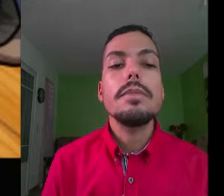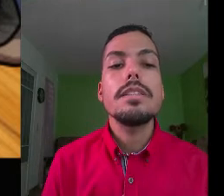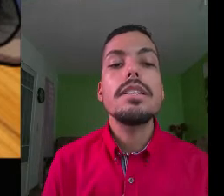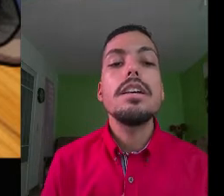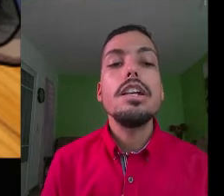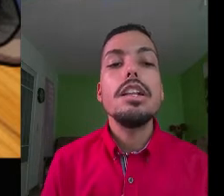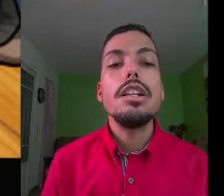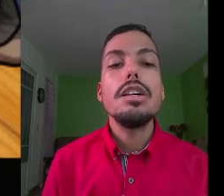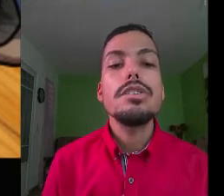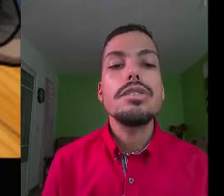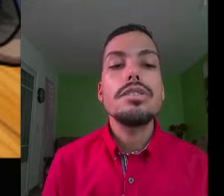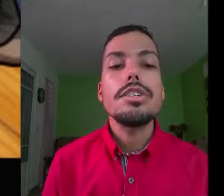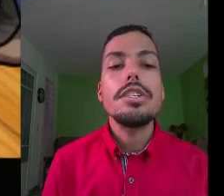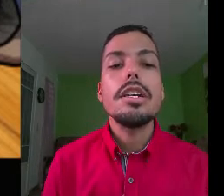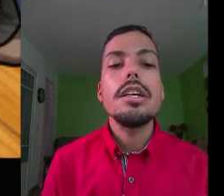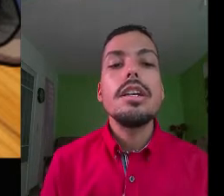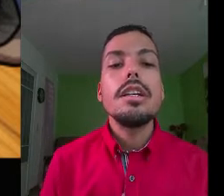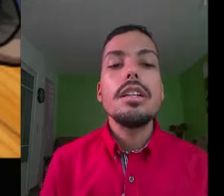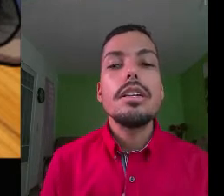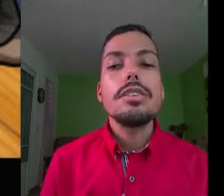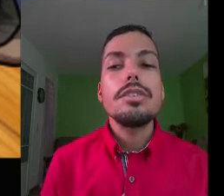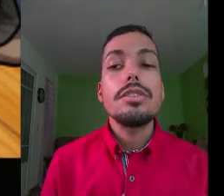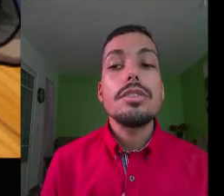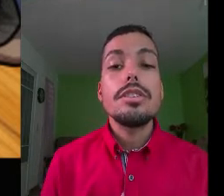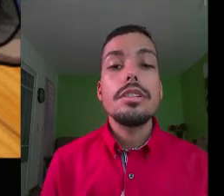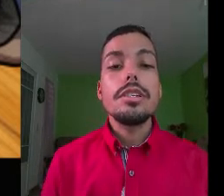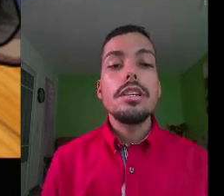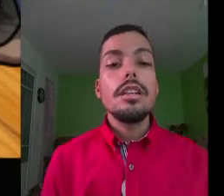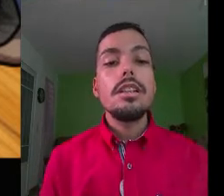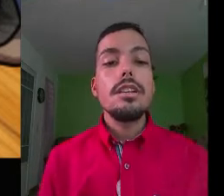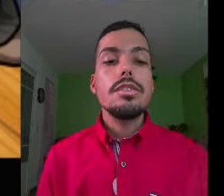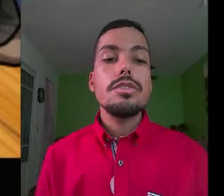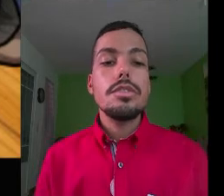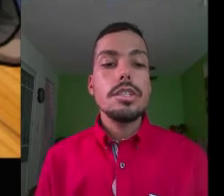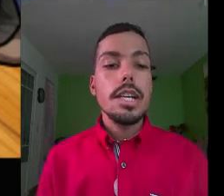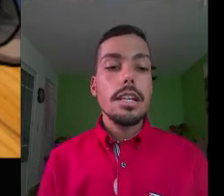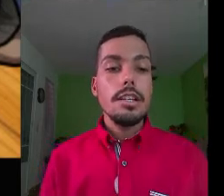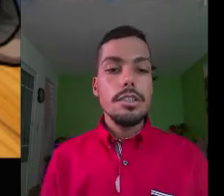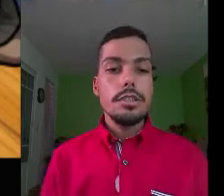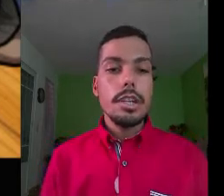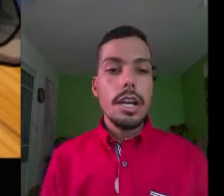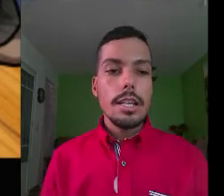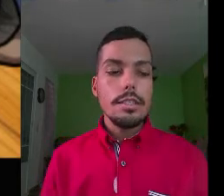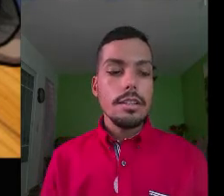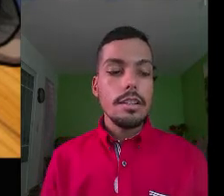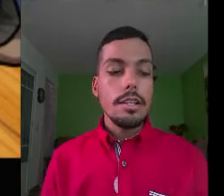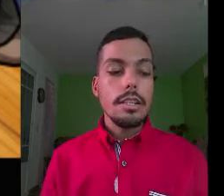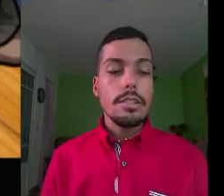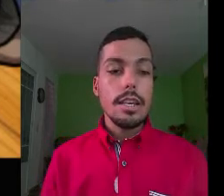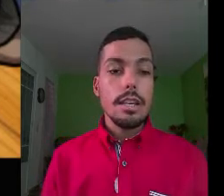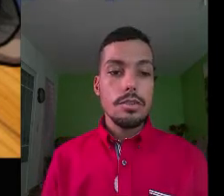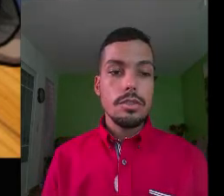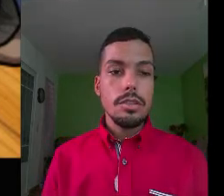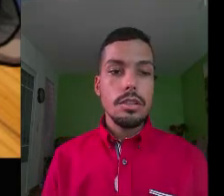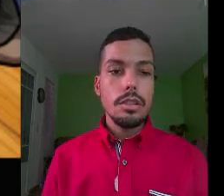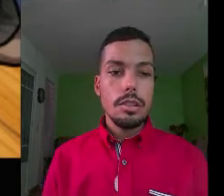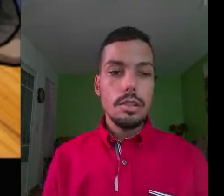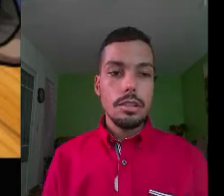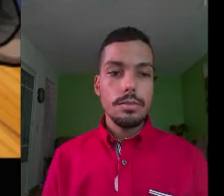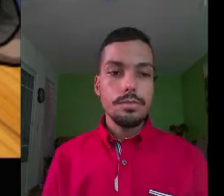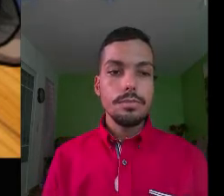its name is Lizard. Lizard. Lizard. And lizard has a letter that